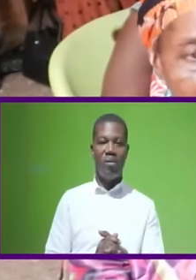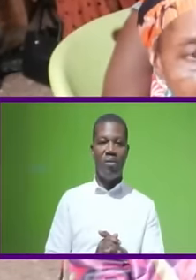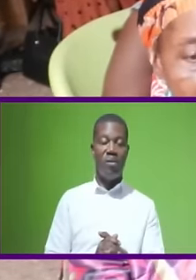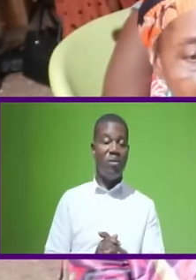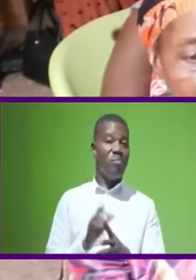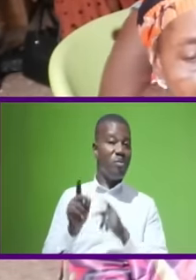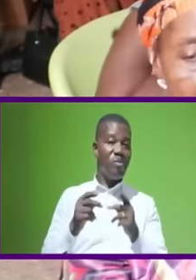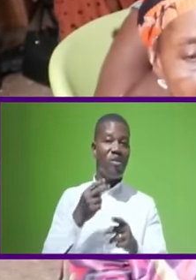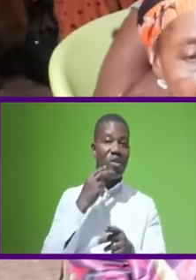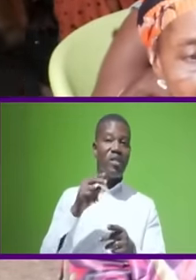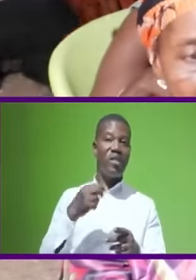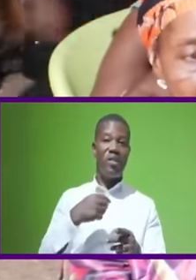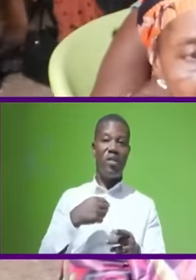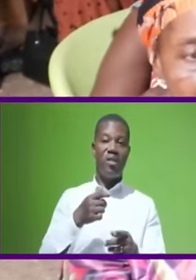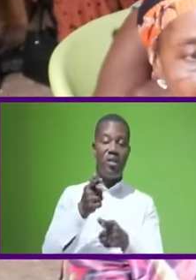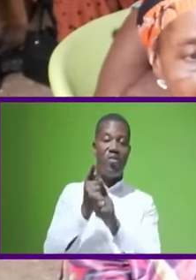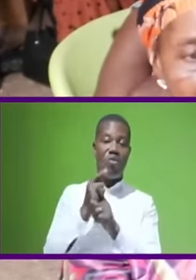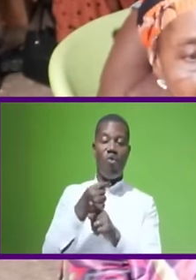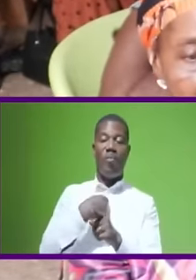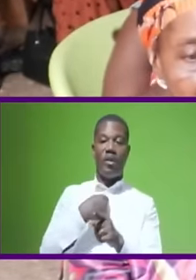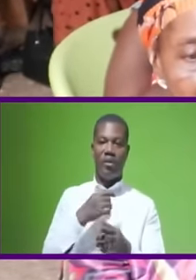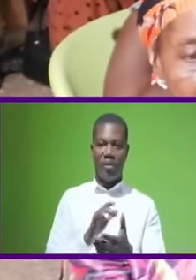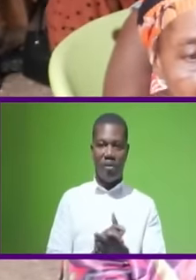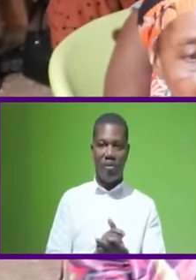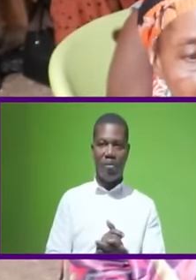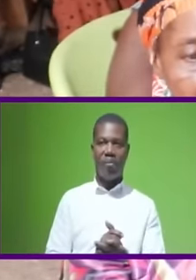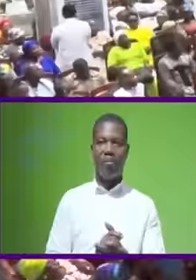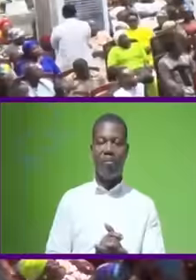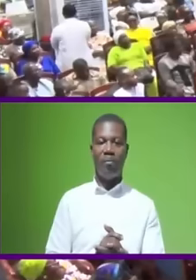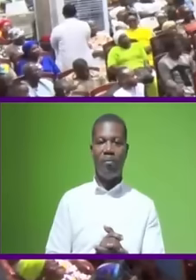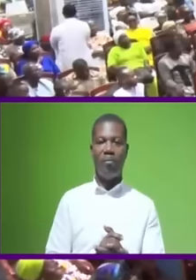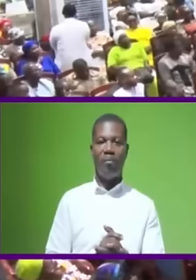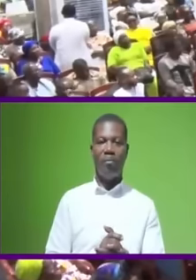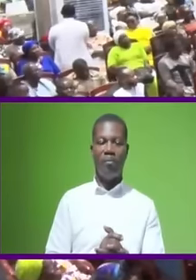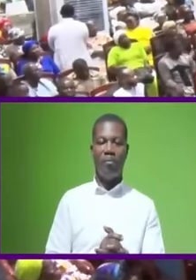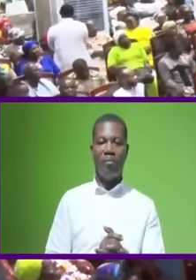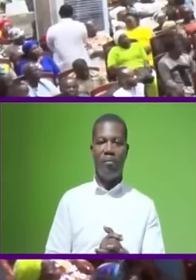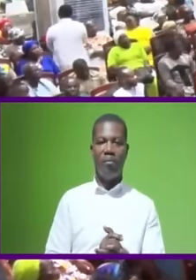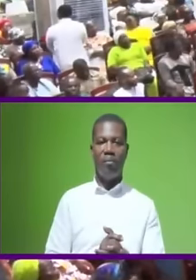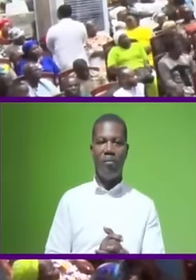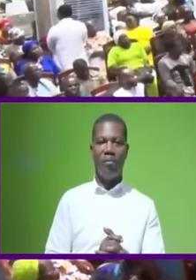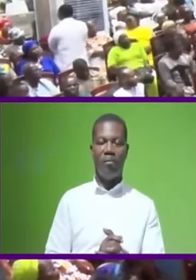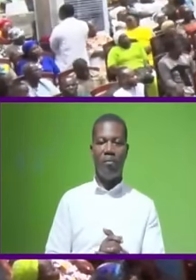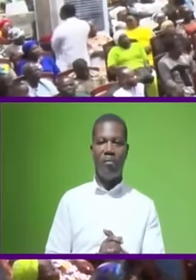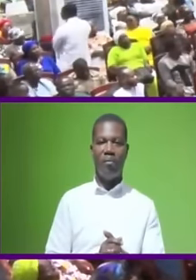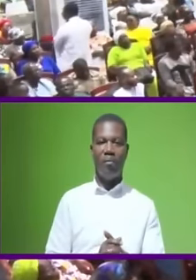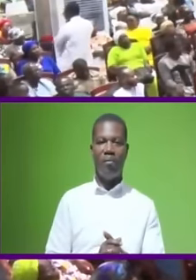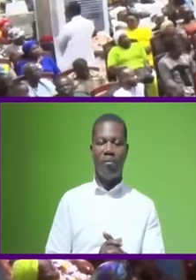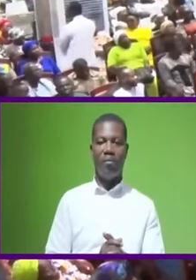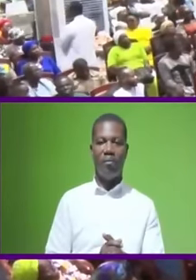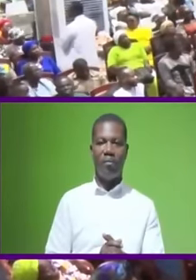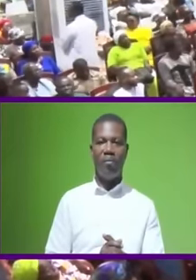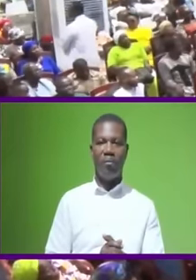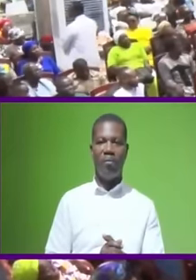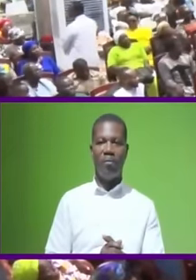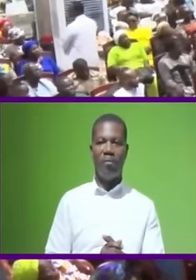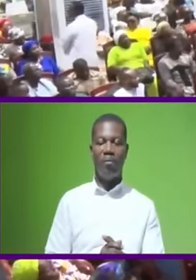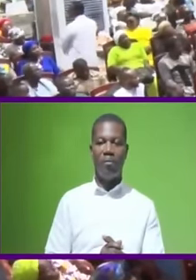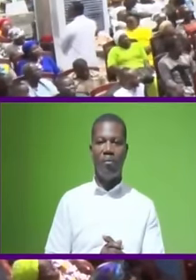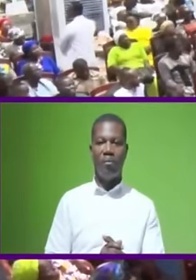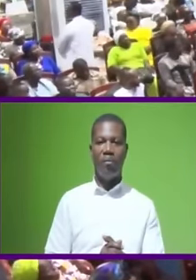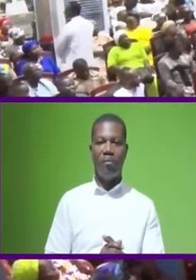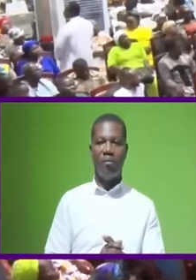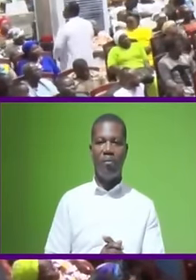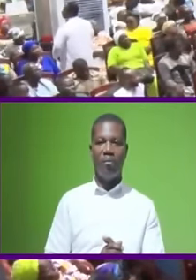Many other people that I am supporting, cushioning them and giving them assistance, but for them, they I can see